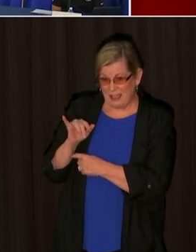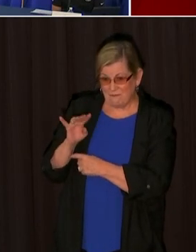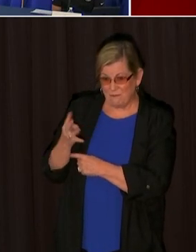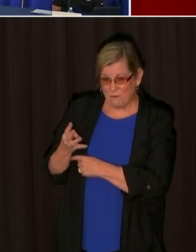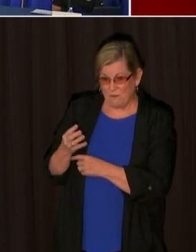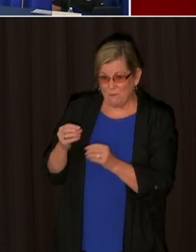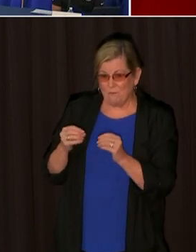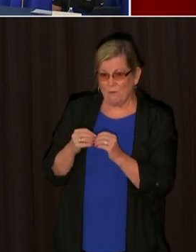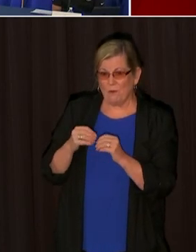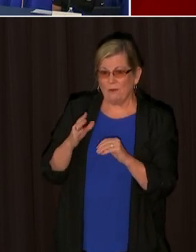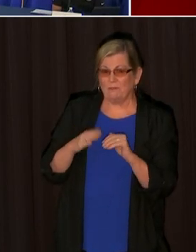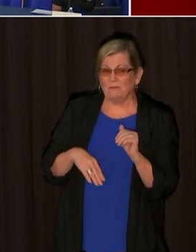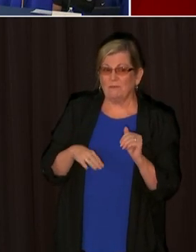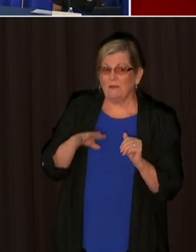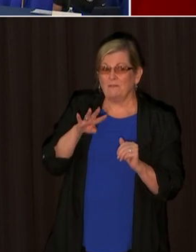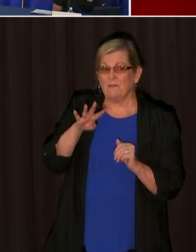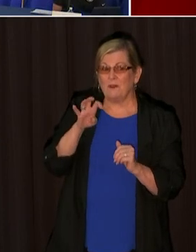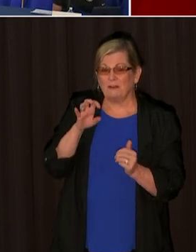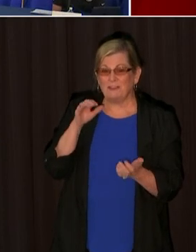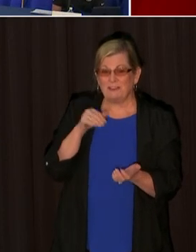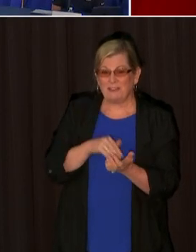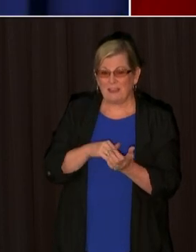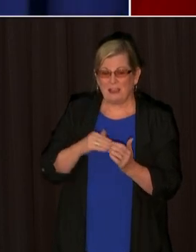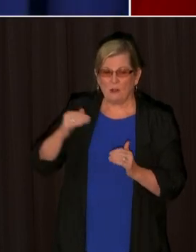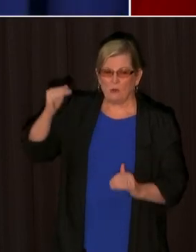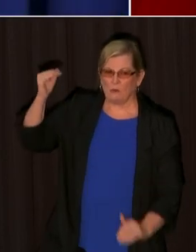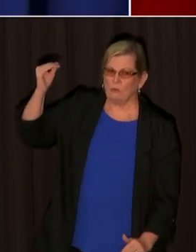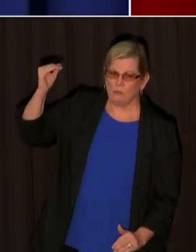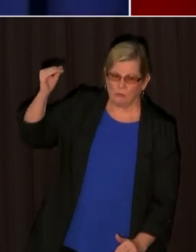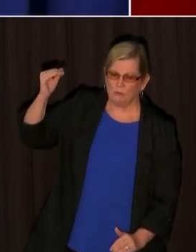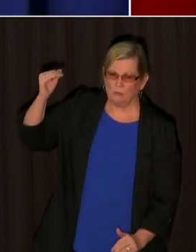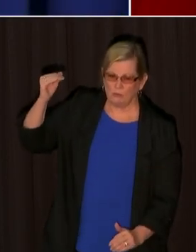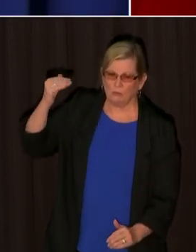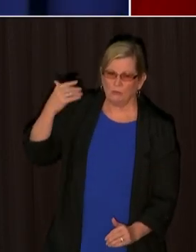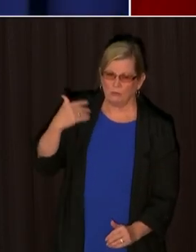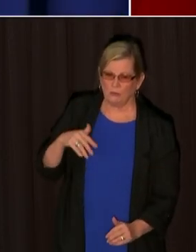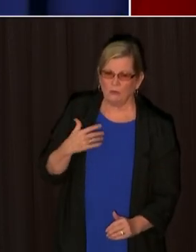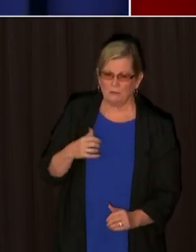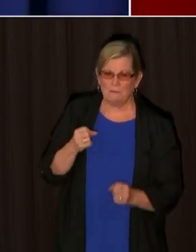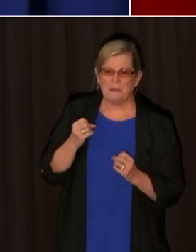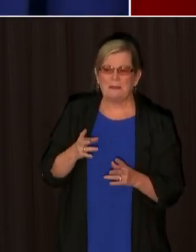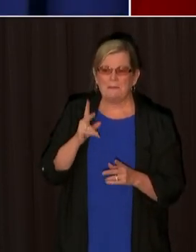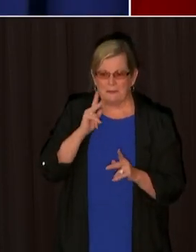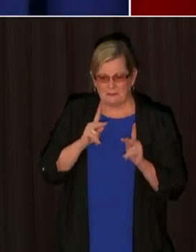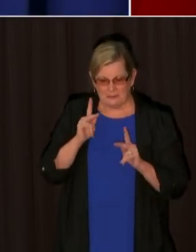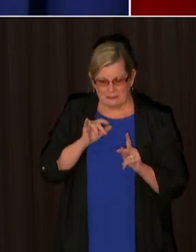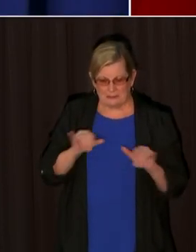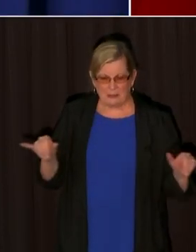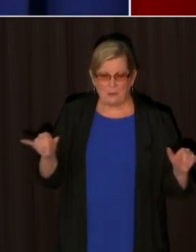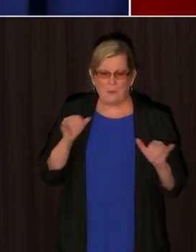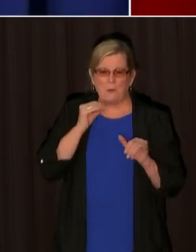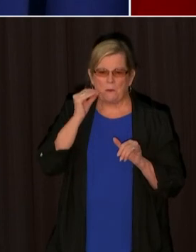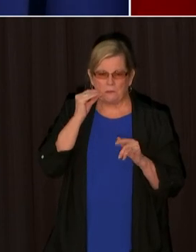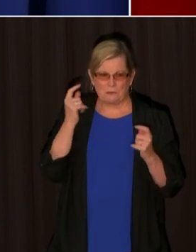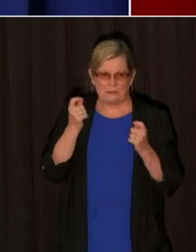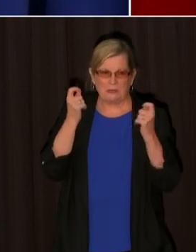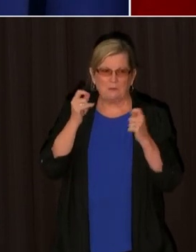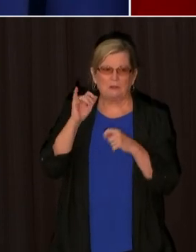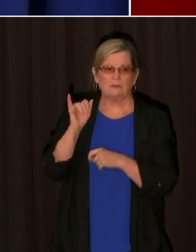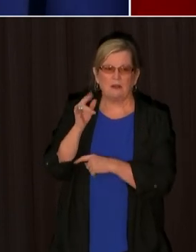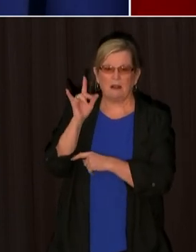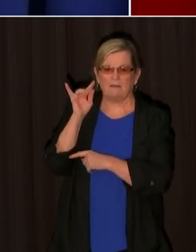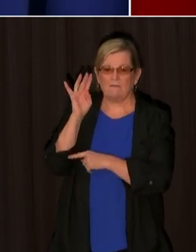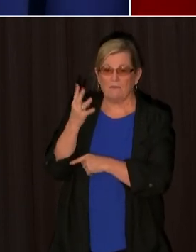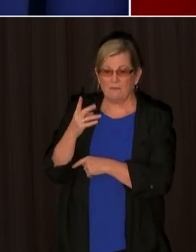400,000. So clearly, to the mayor's point, many people stayed at home to celebrate the 4th.